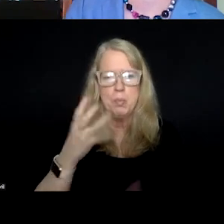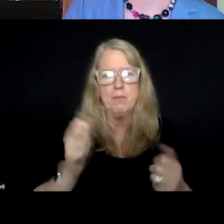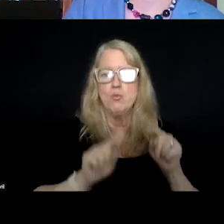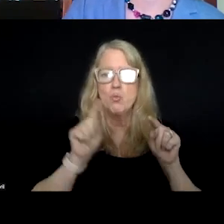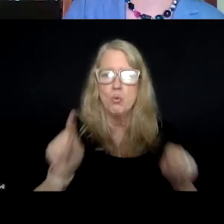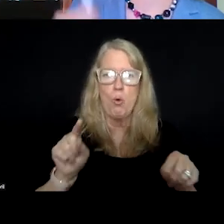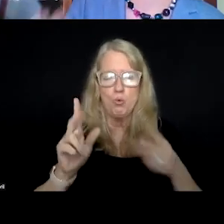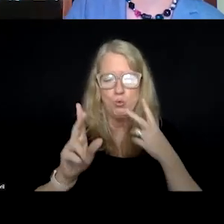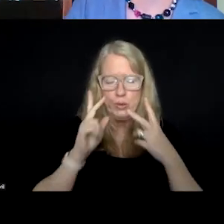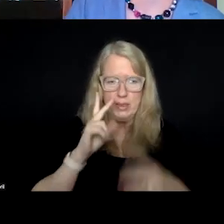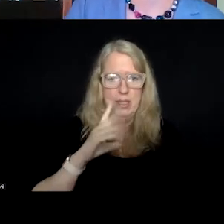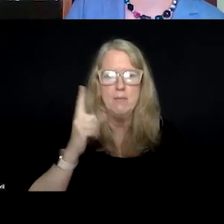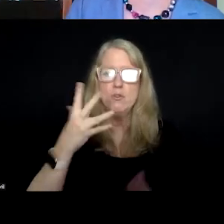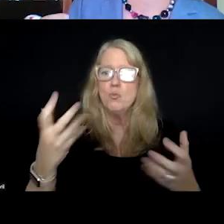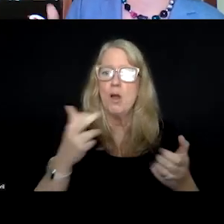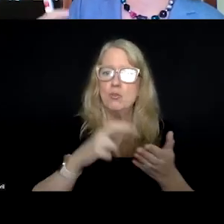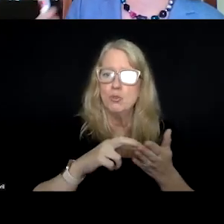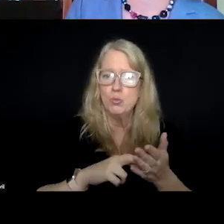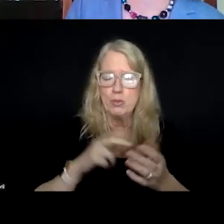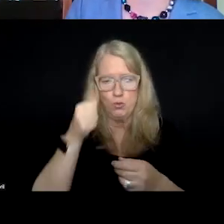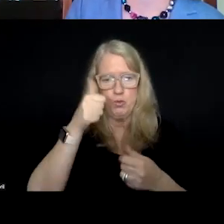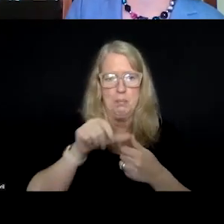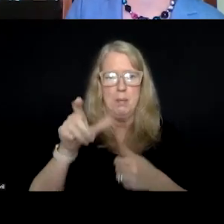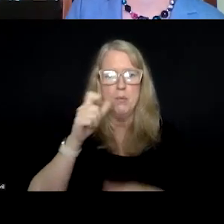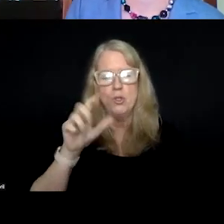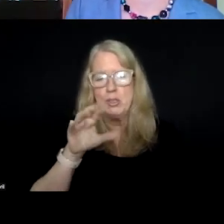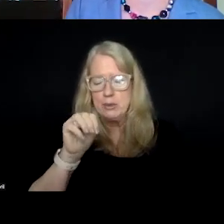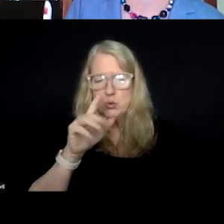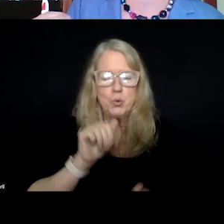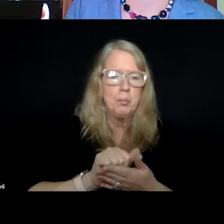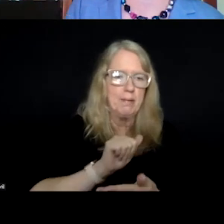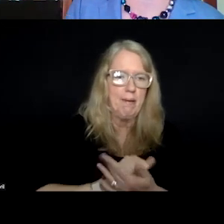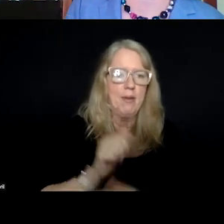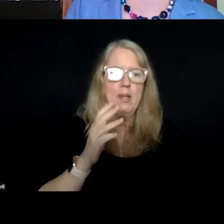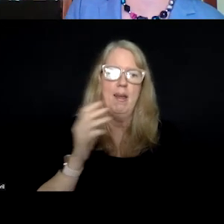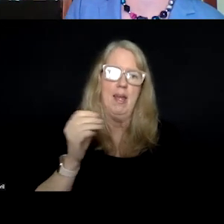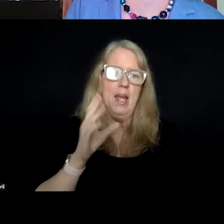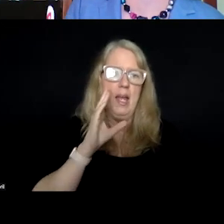see, to register. Remember, you need a Zoom account. There'll be